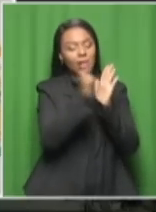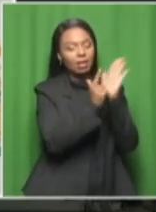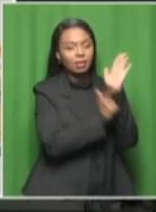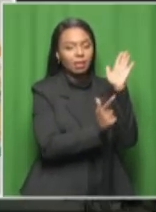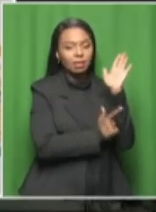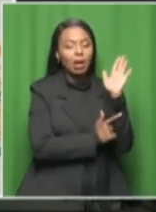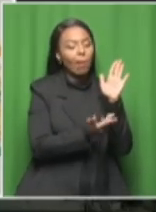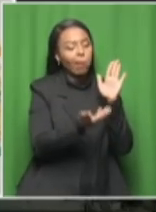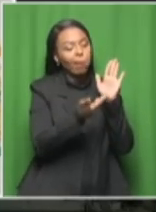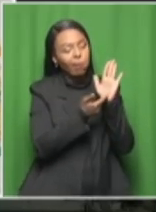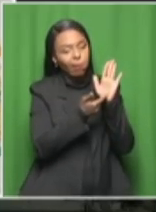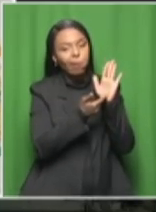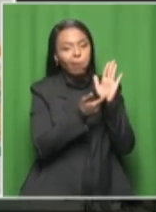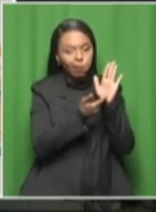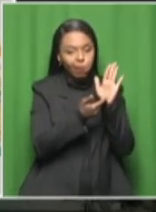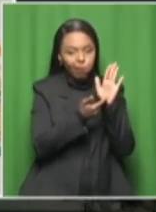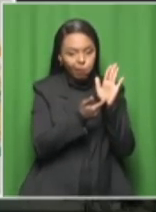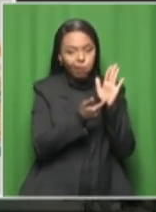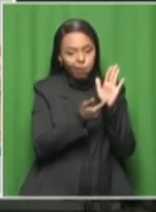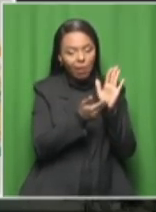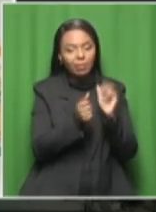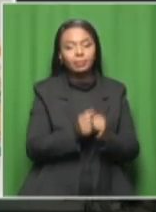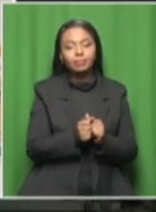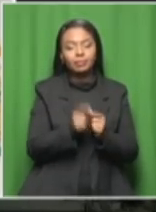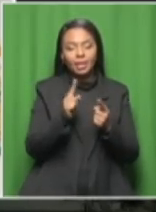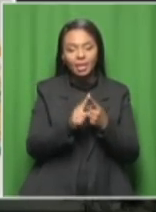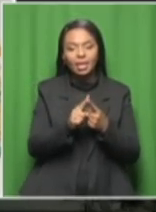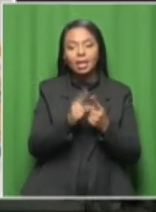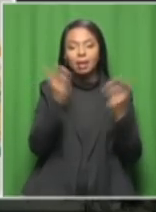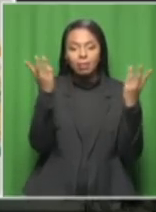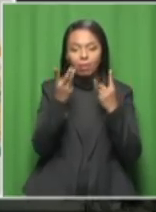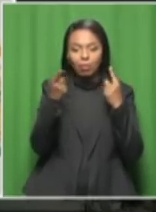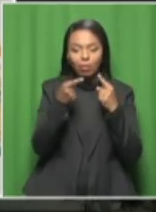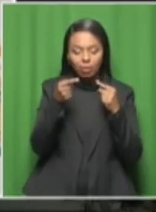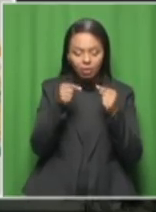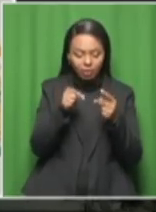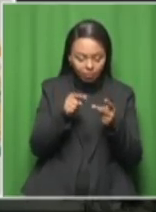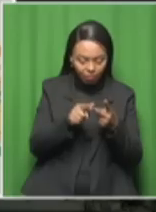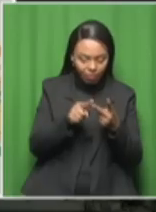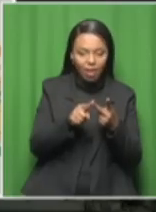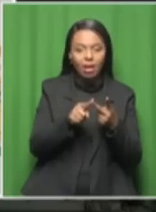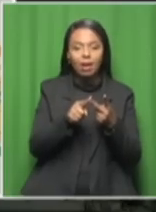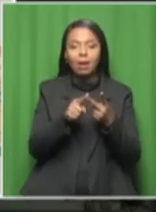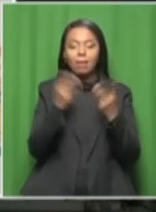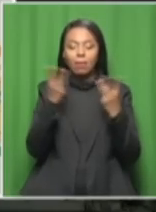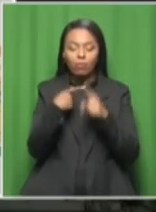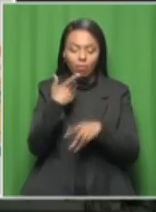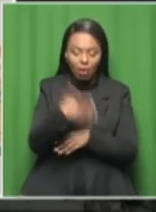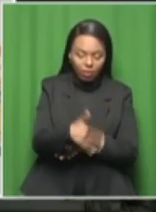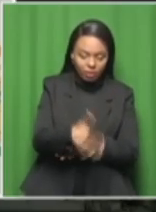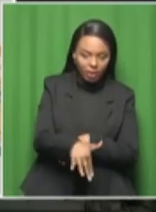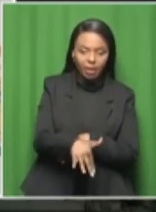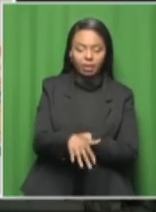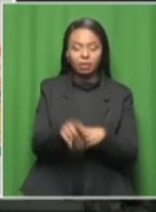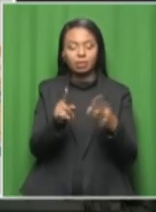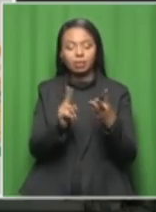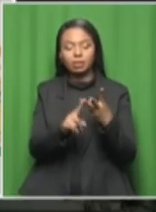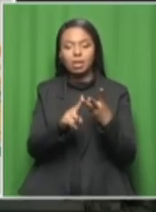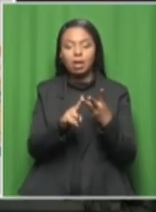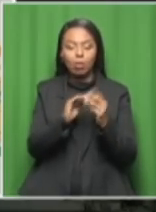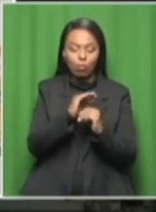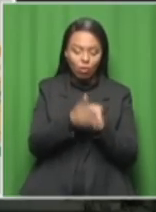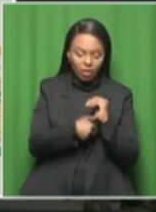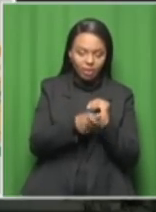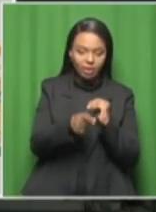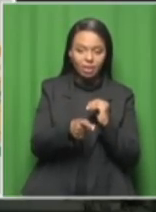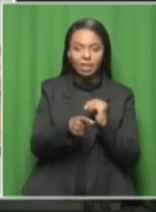in this area of citizenship, migration, and refugee protection. We've got the Citizenship Act enacted